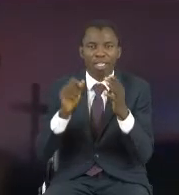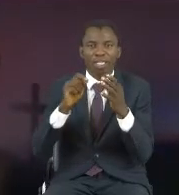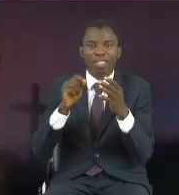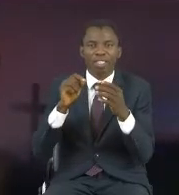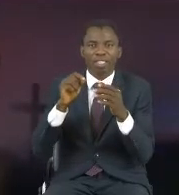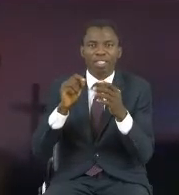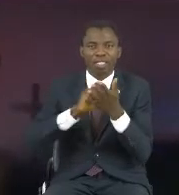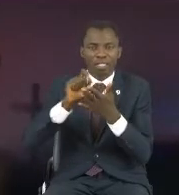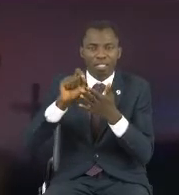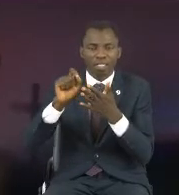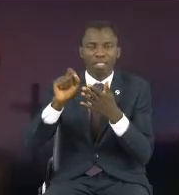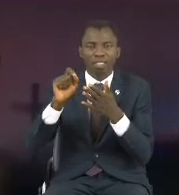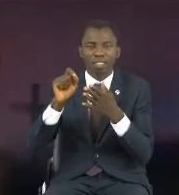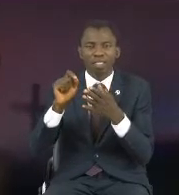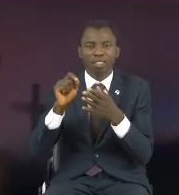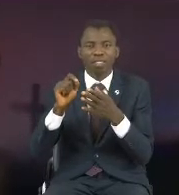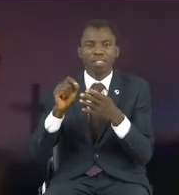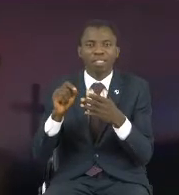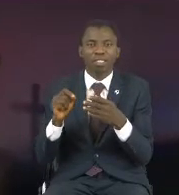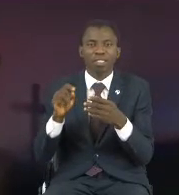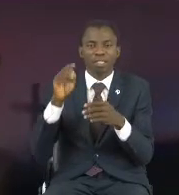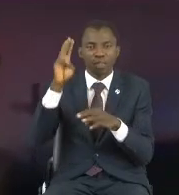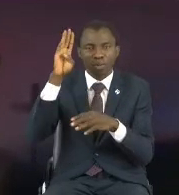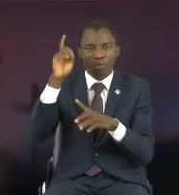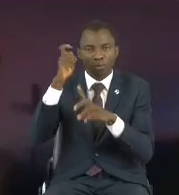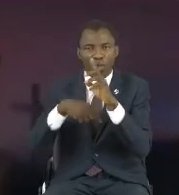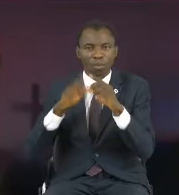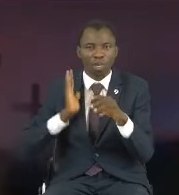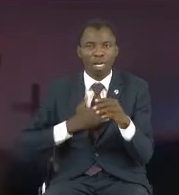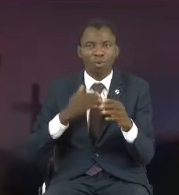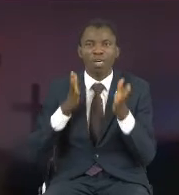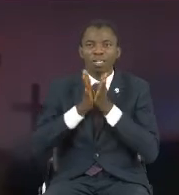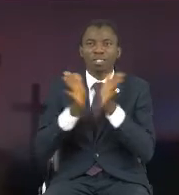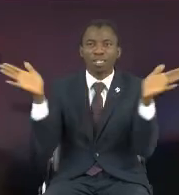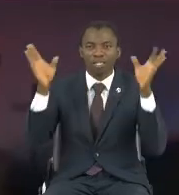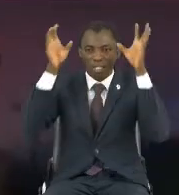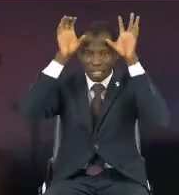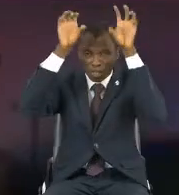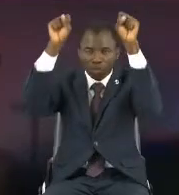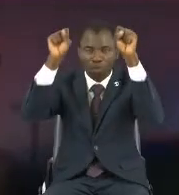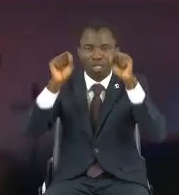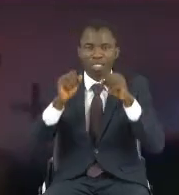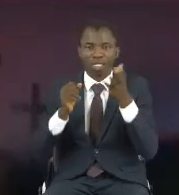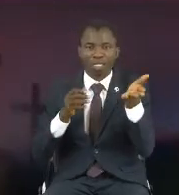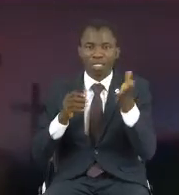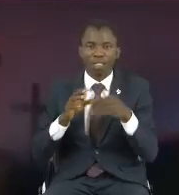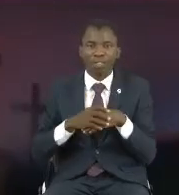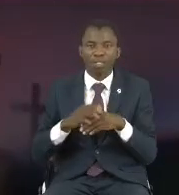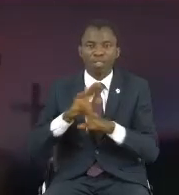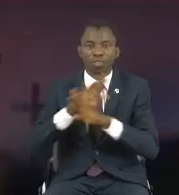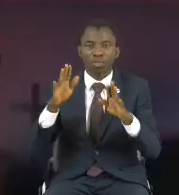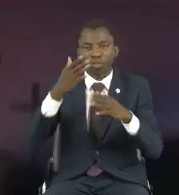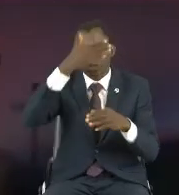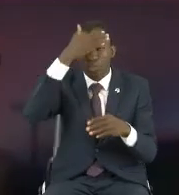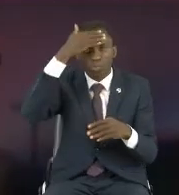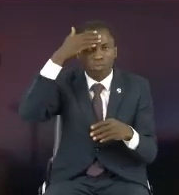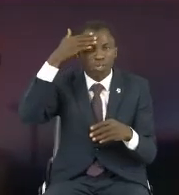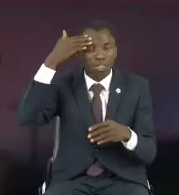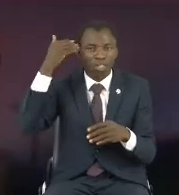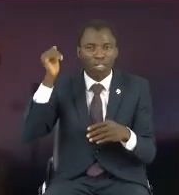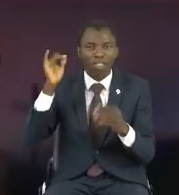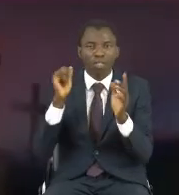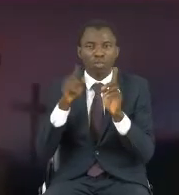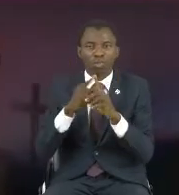you, inviting you to this banquet. And don't forget to